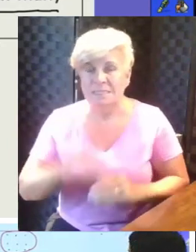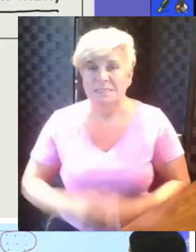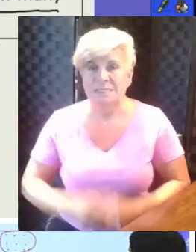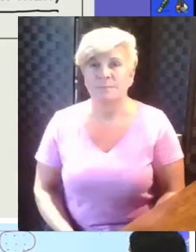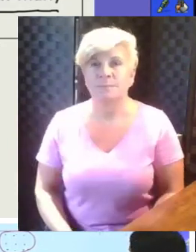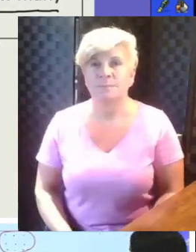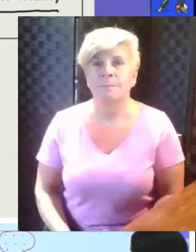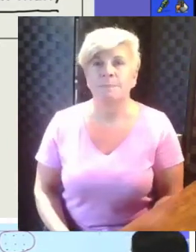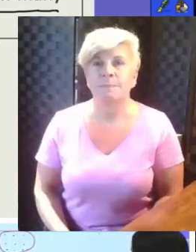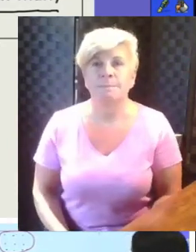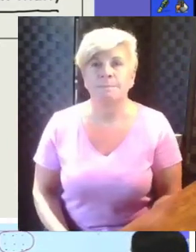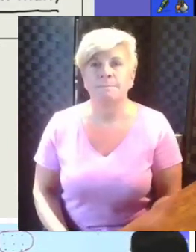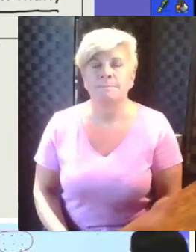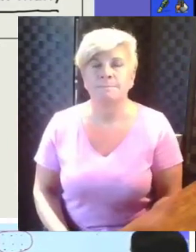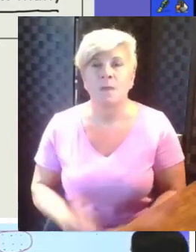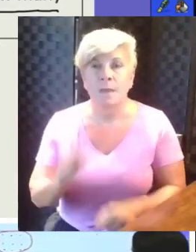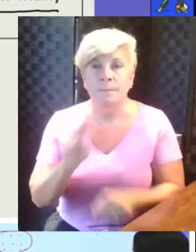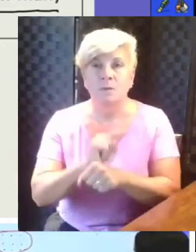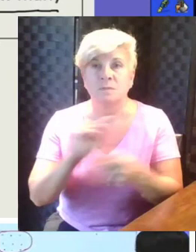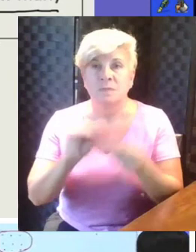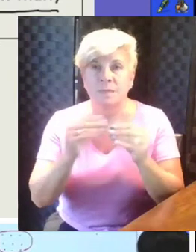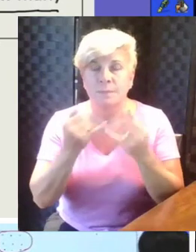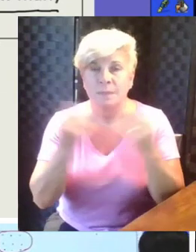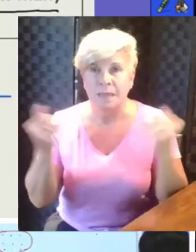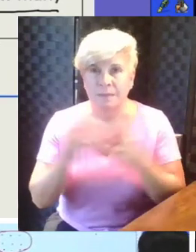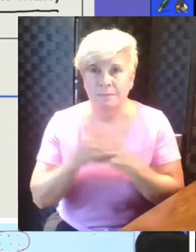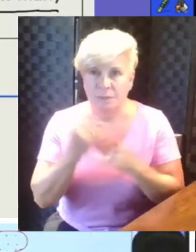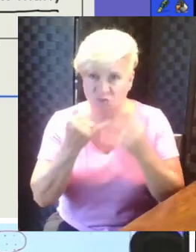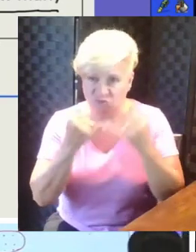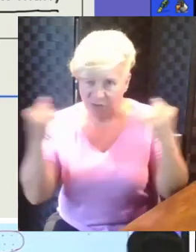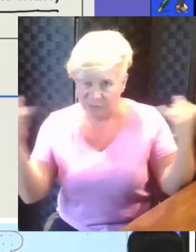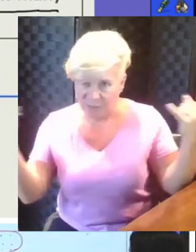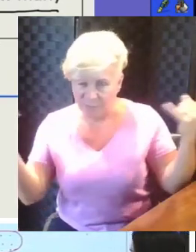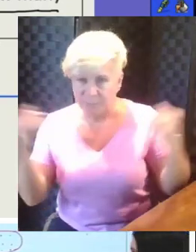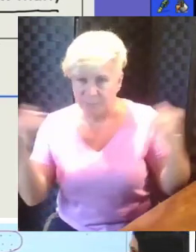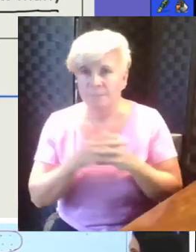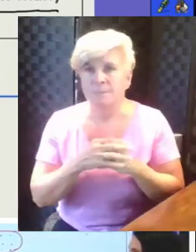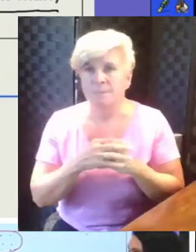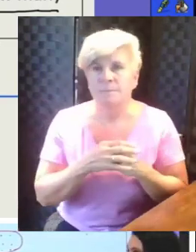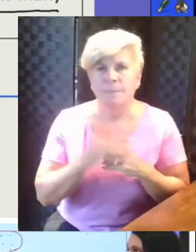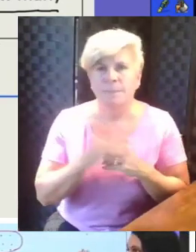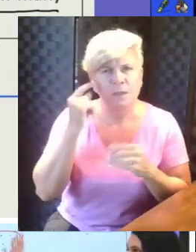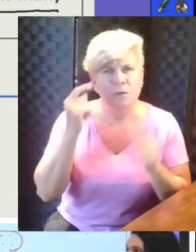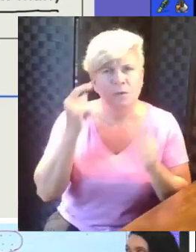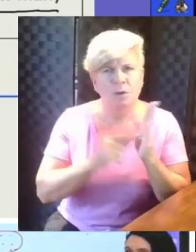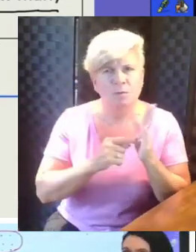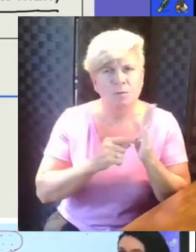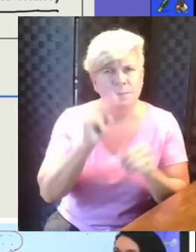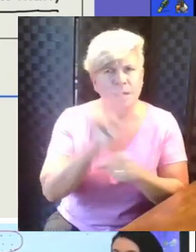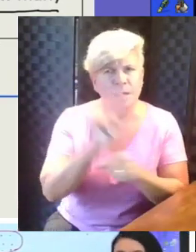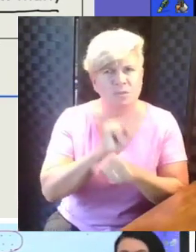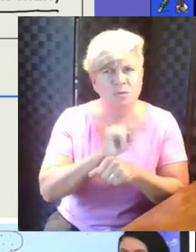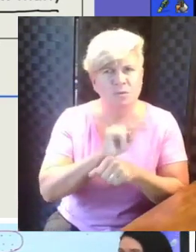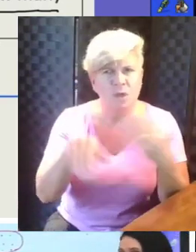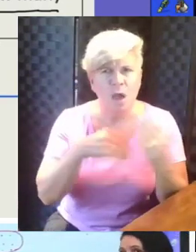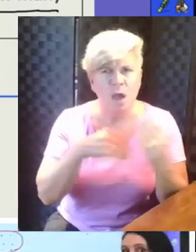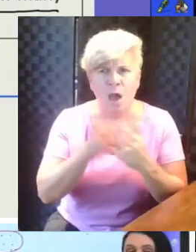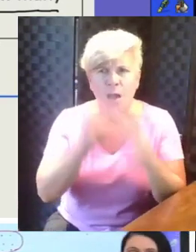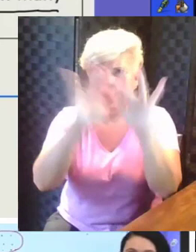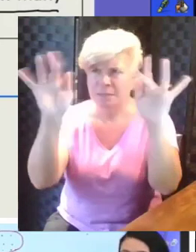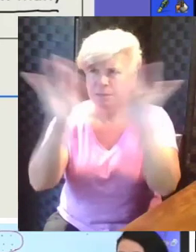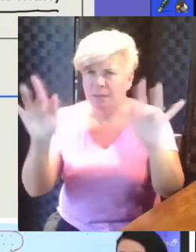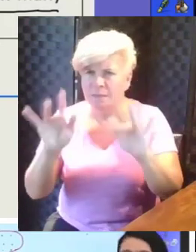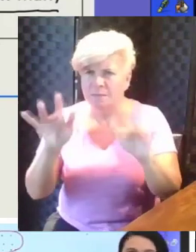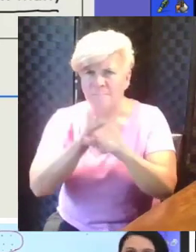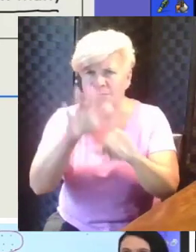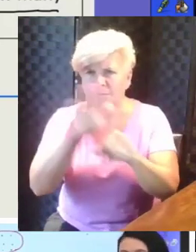thing. So I'm going to use the number line for that. So I'm just going to draw a number line over here. You notice I'm using all my blank space to fill up